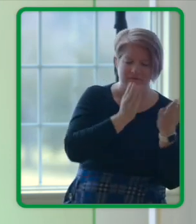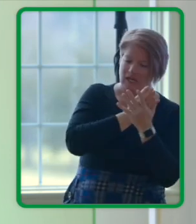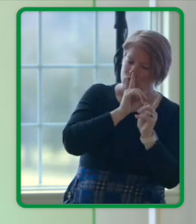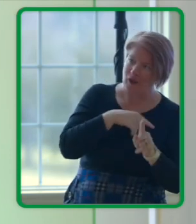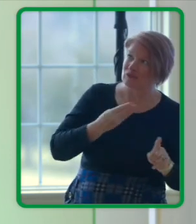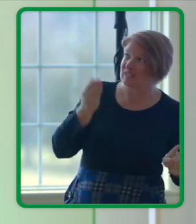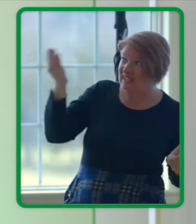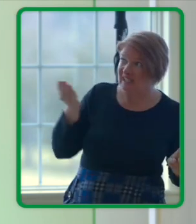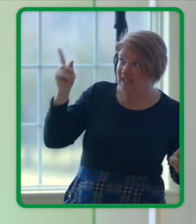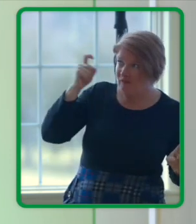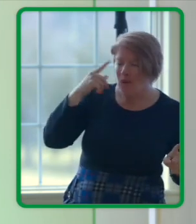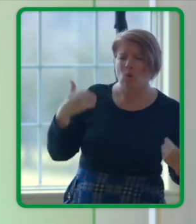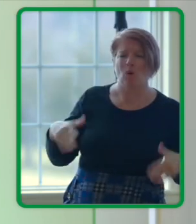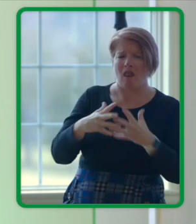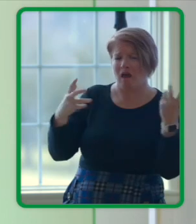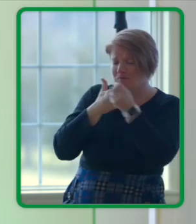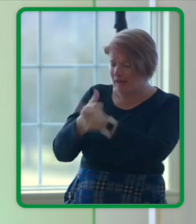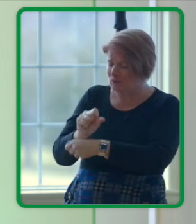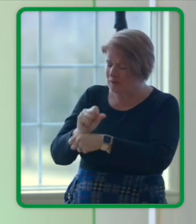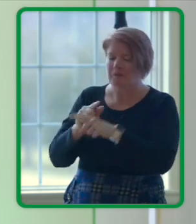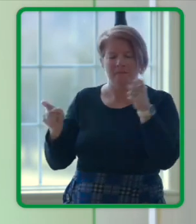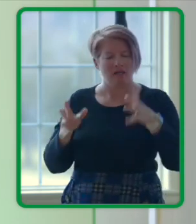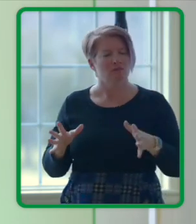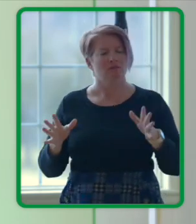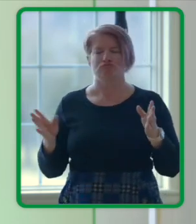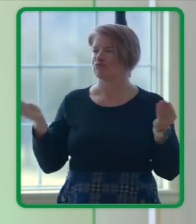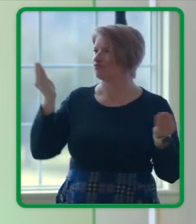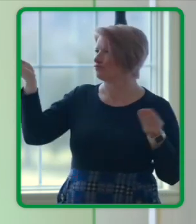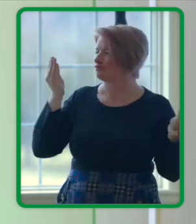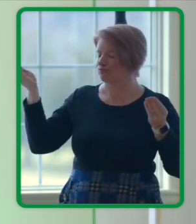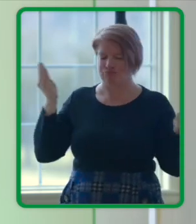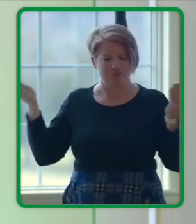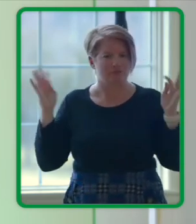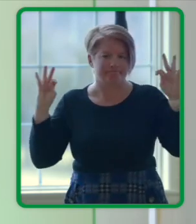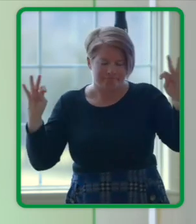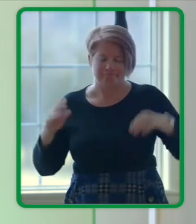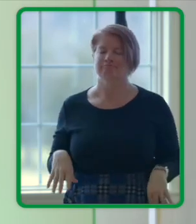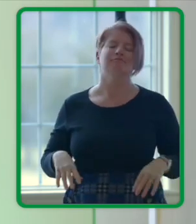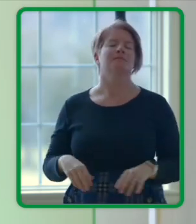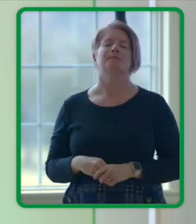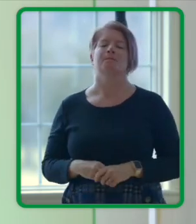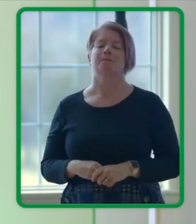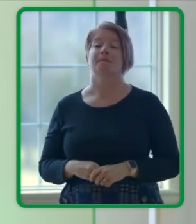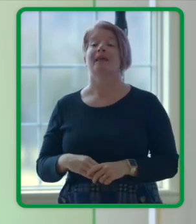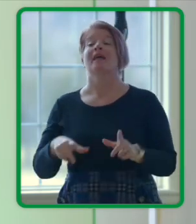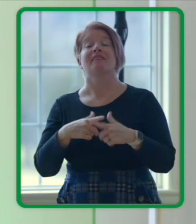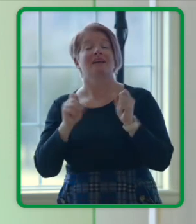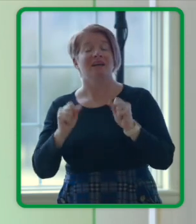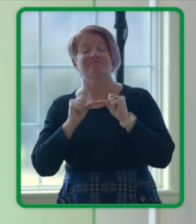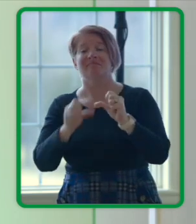to the government. It's a lot of compliance work, but management does it and they do it well. Also, that they can provide additional benefits to the